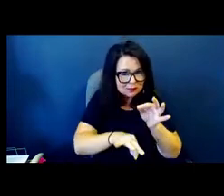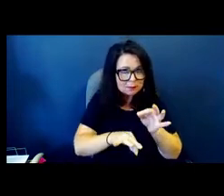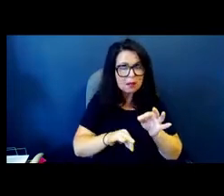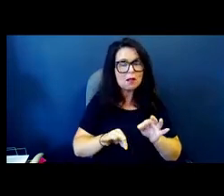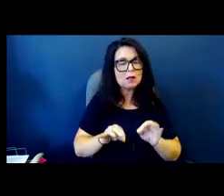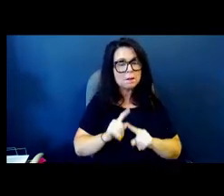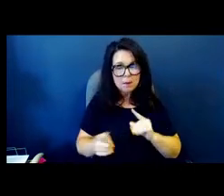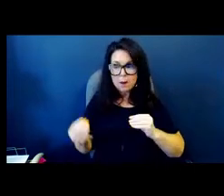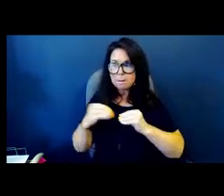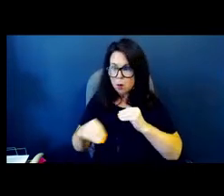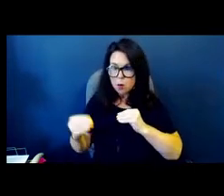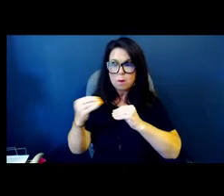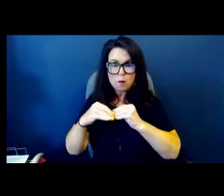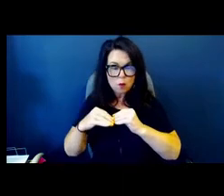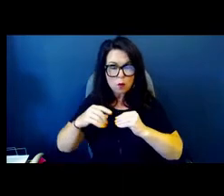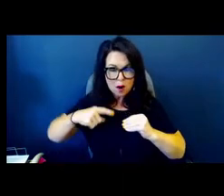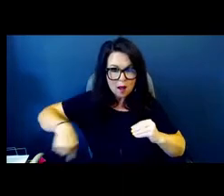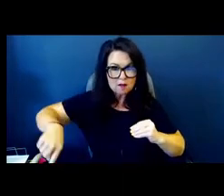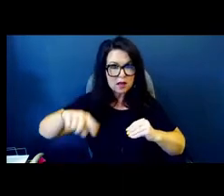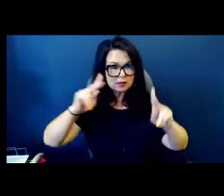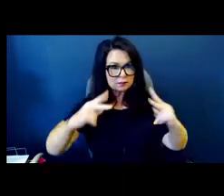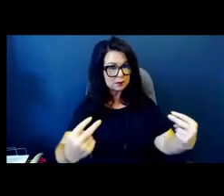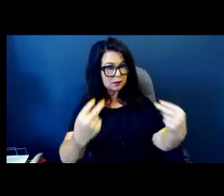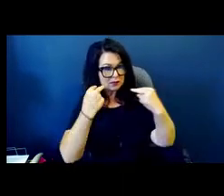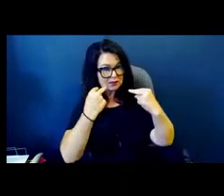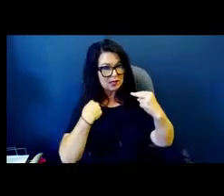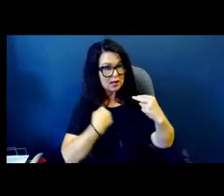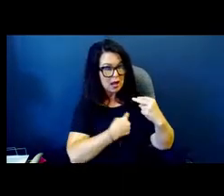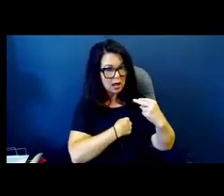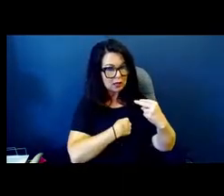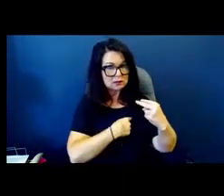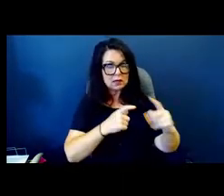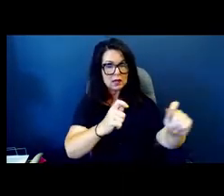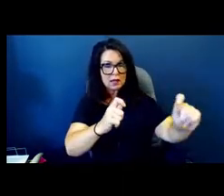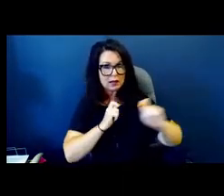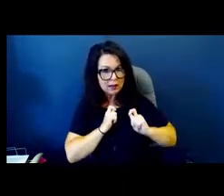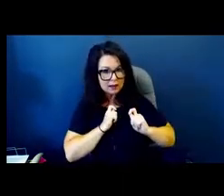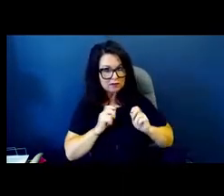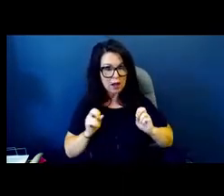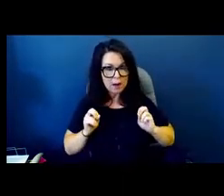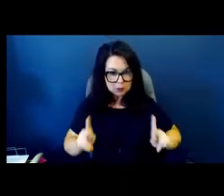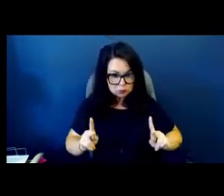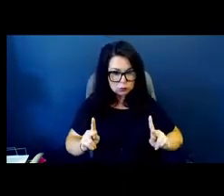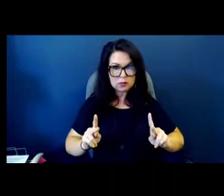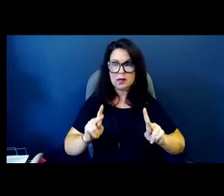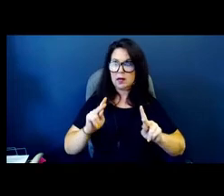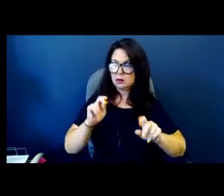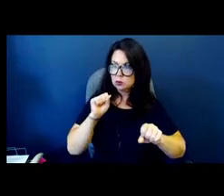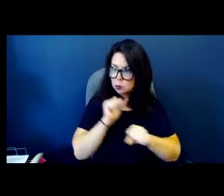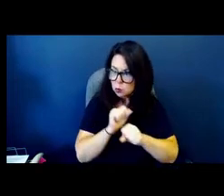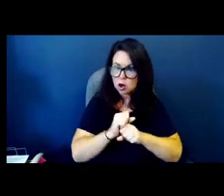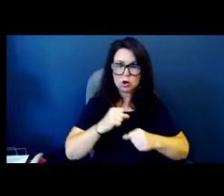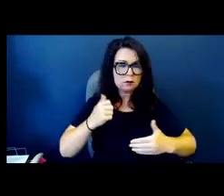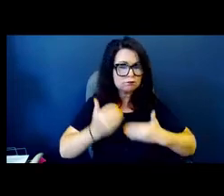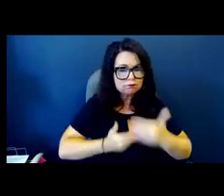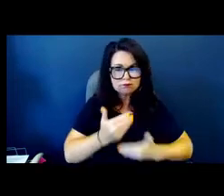are seen and that are given opportunities to work and to not only to